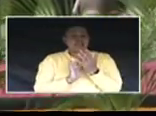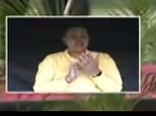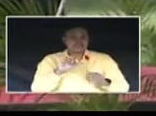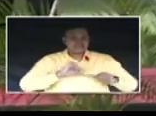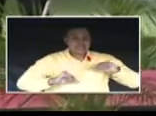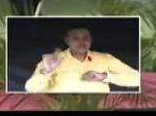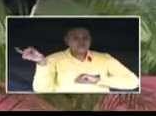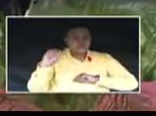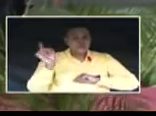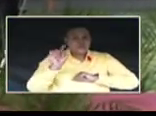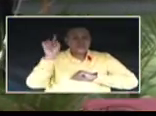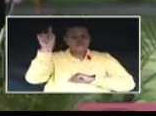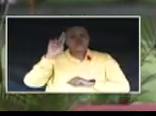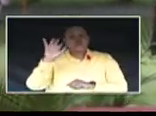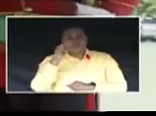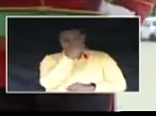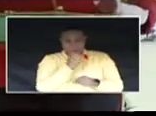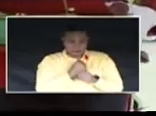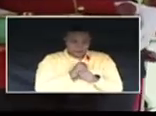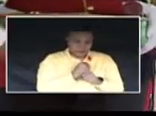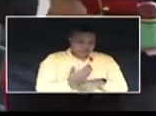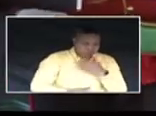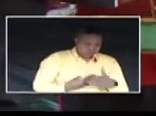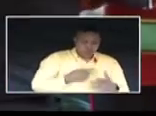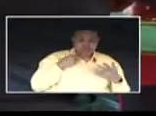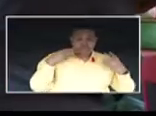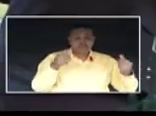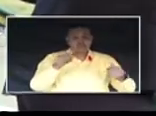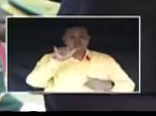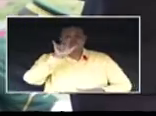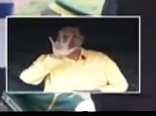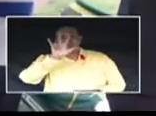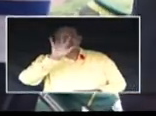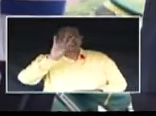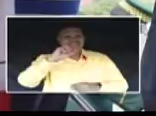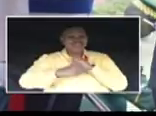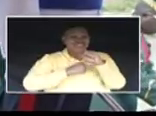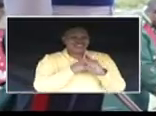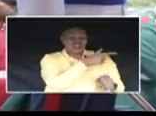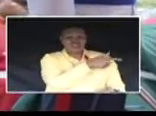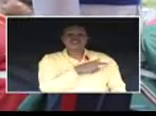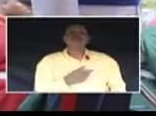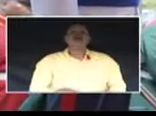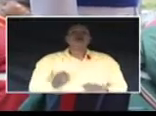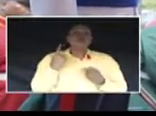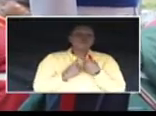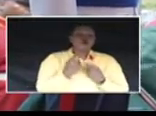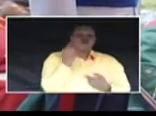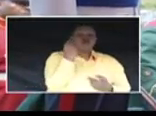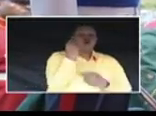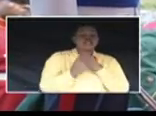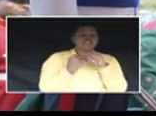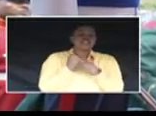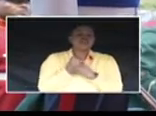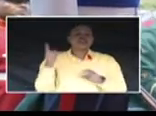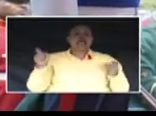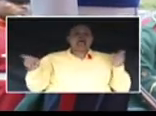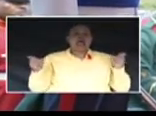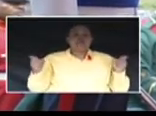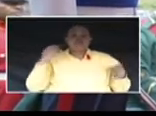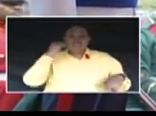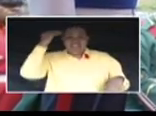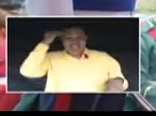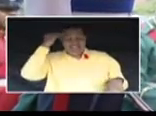at the University of the West Indies. He spent 37 years in that section and 14 years as its administrative